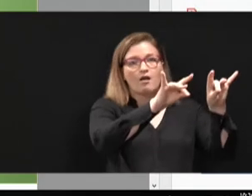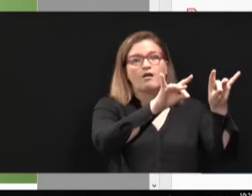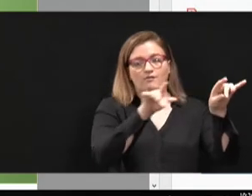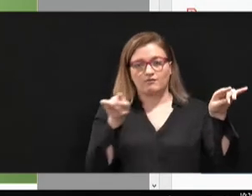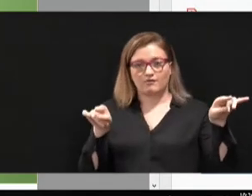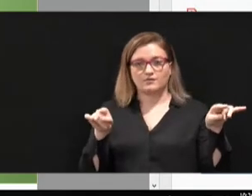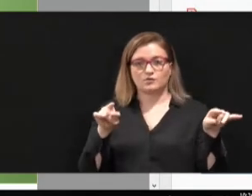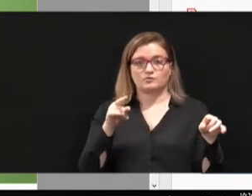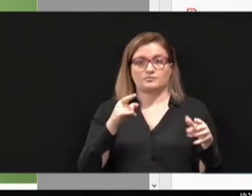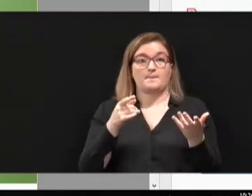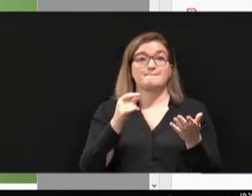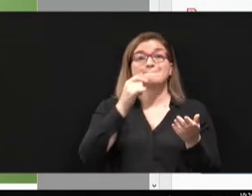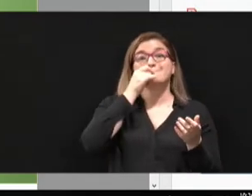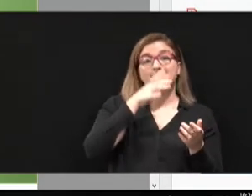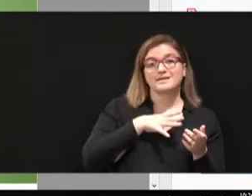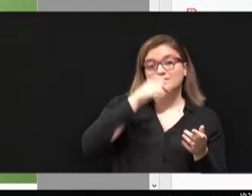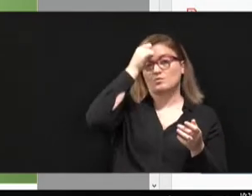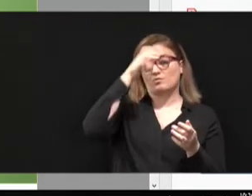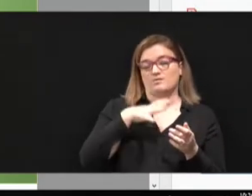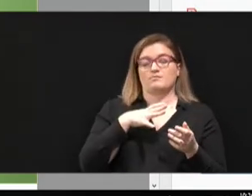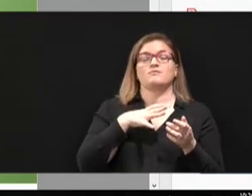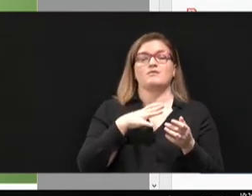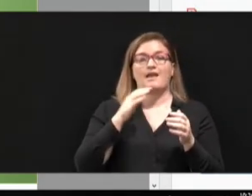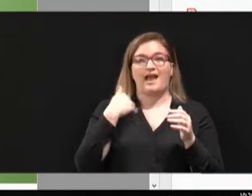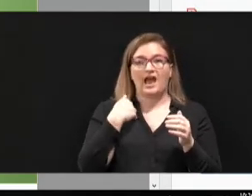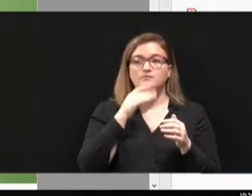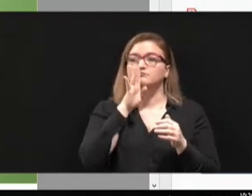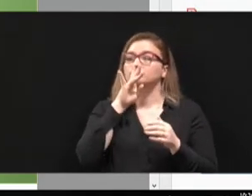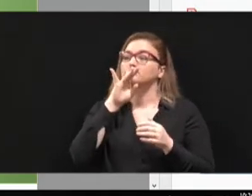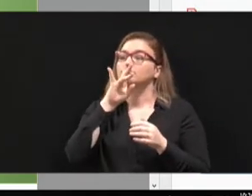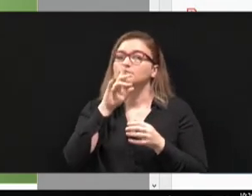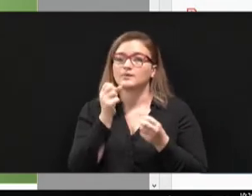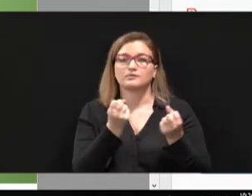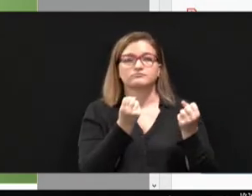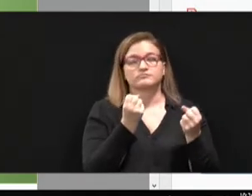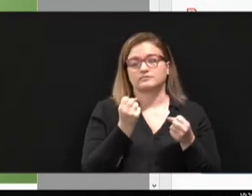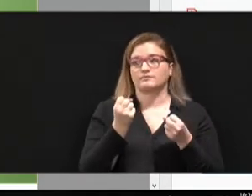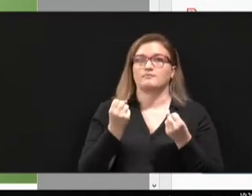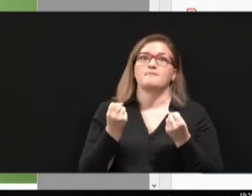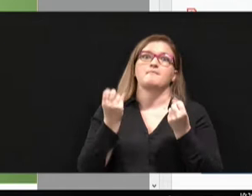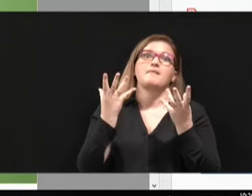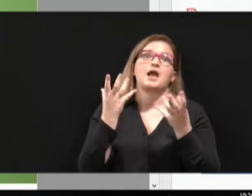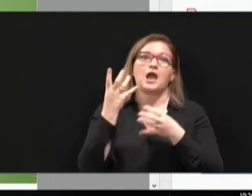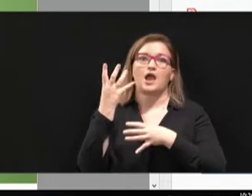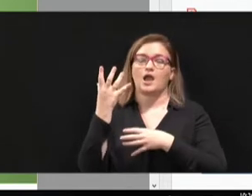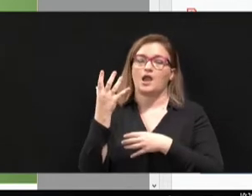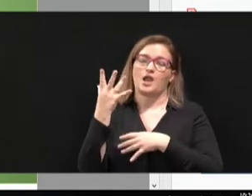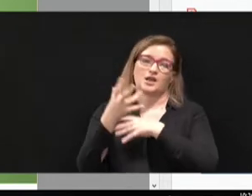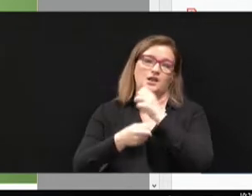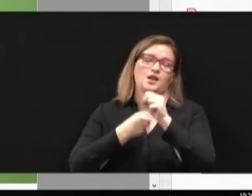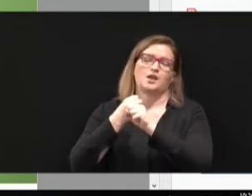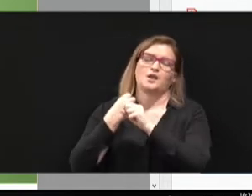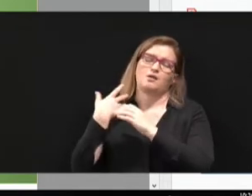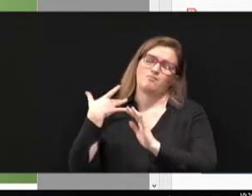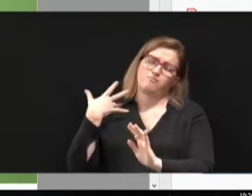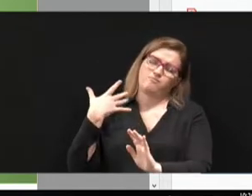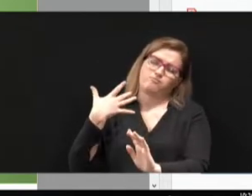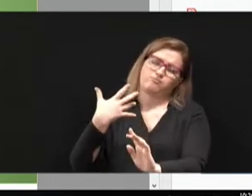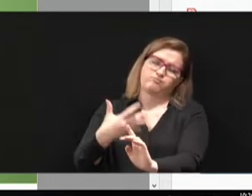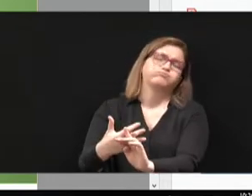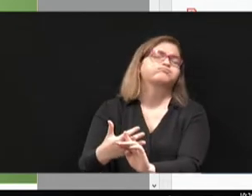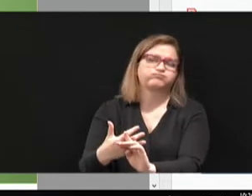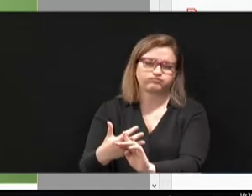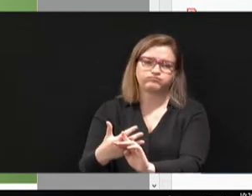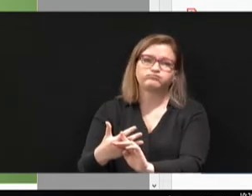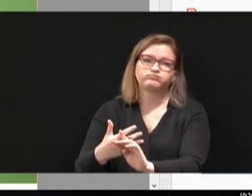Man and woman have been speaking for hundreds of thousands of years. We have not, however, been reading that long. So